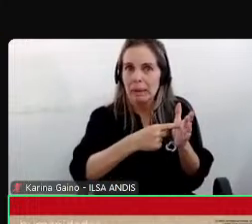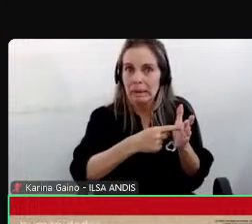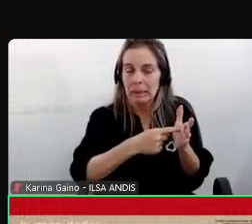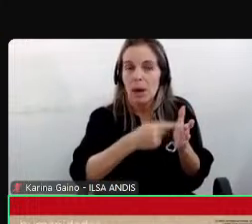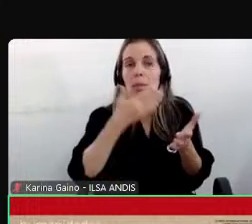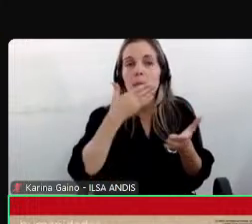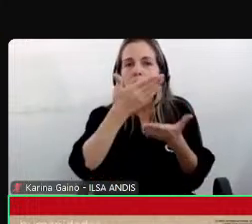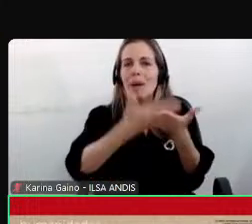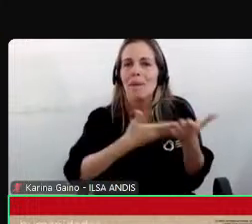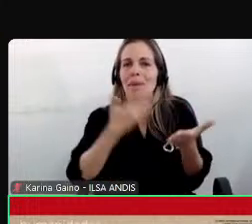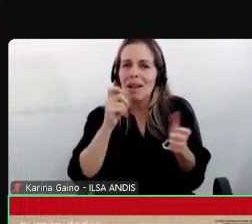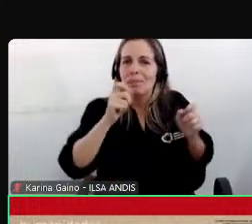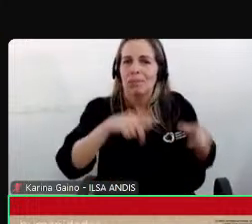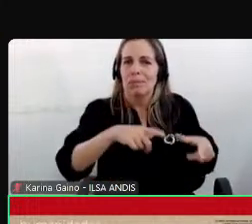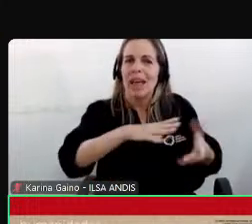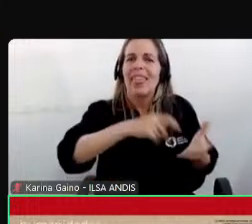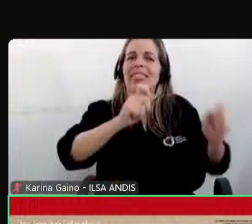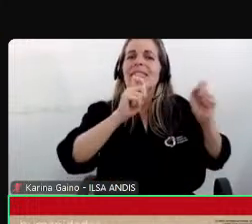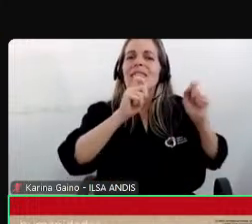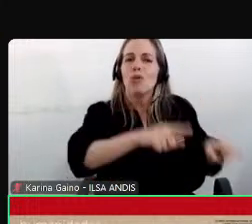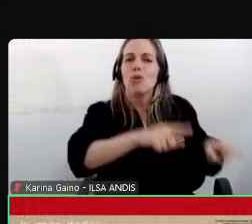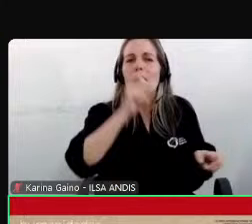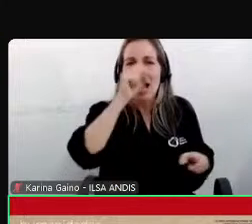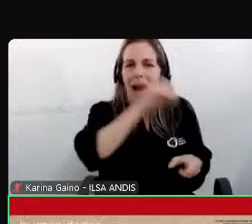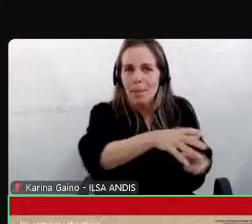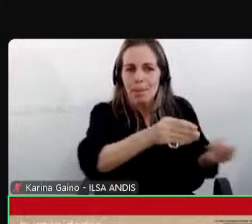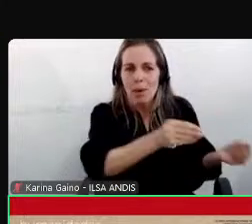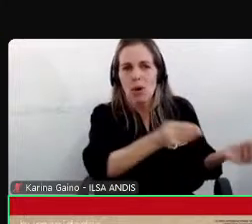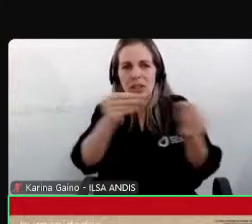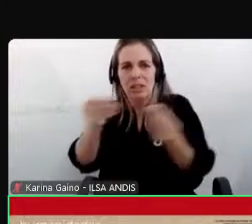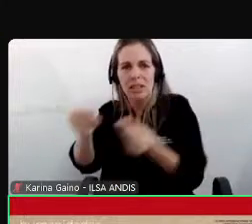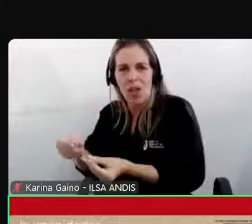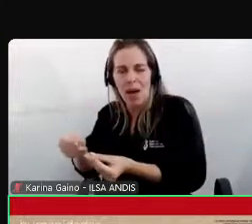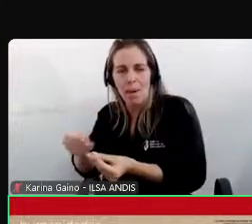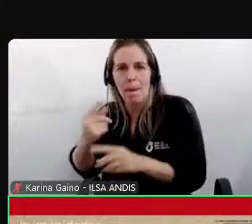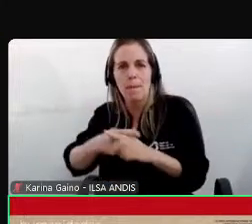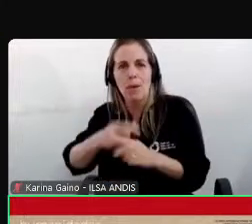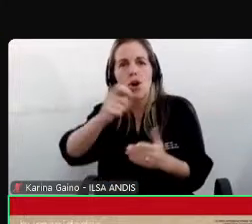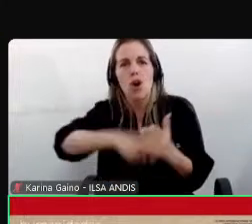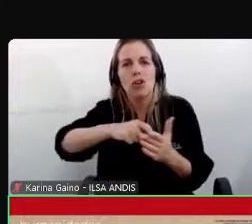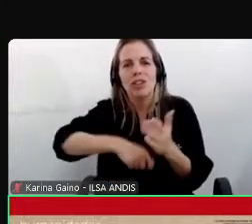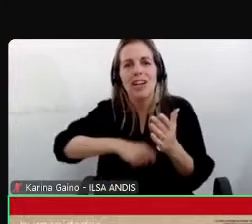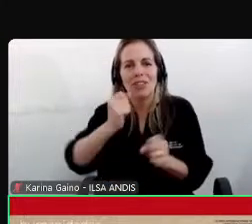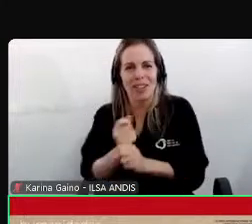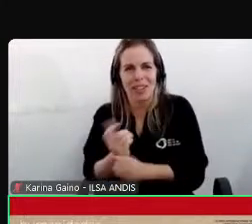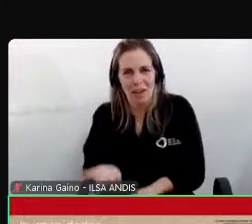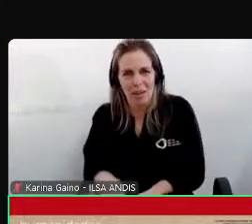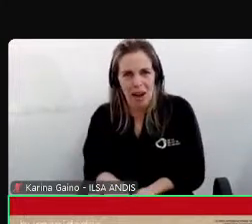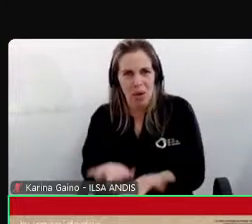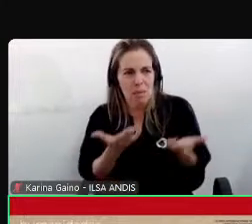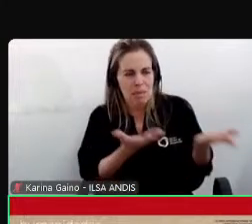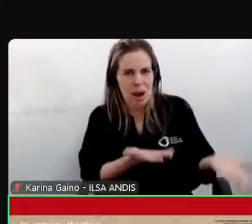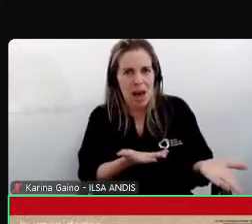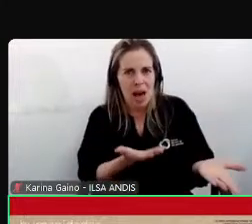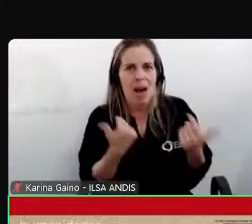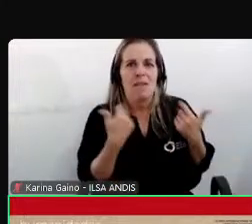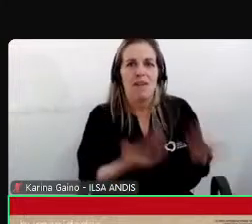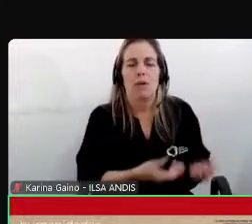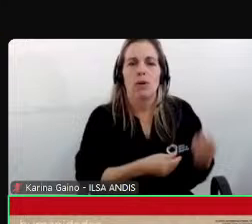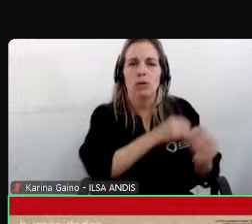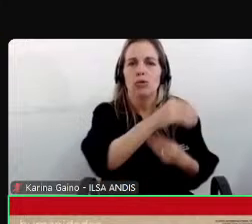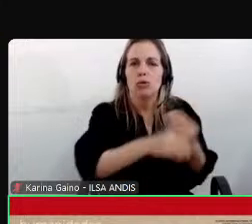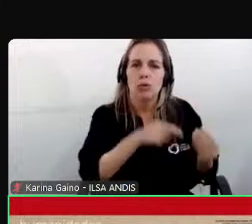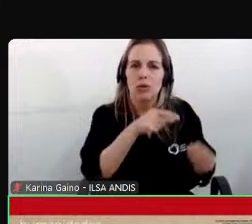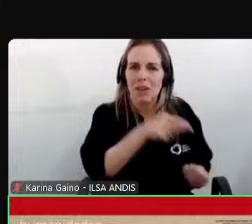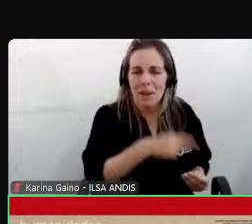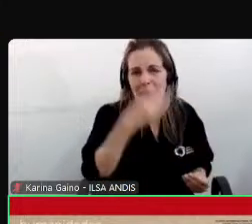get money from Western Union from their families in Guatemala to eat because they were paid so little. So we do see